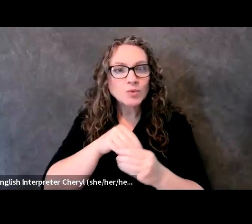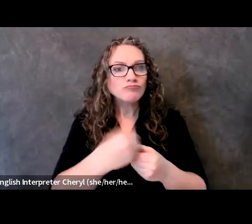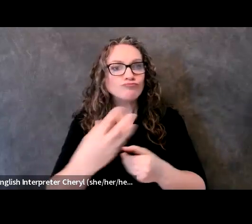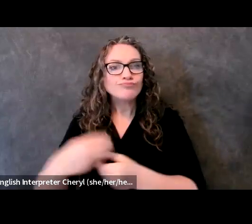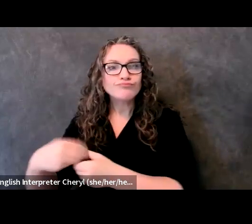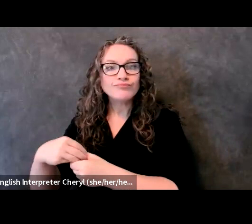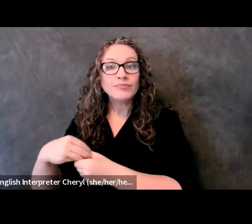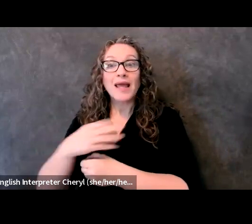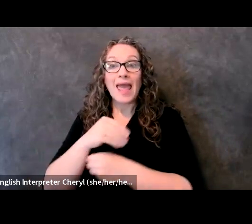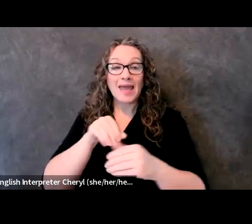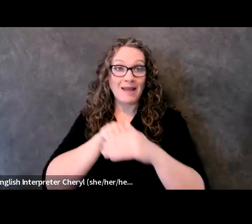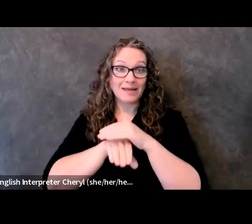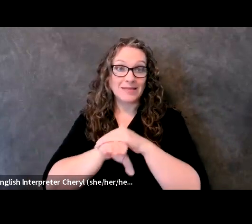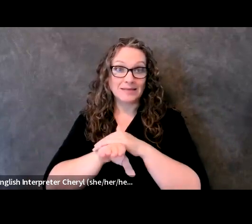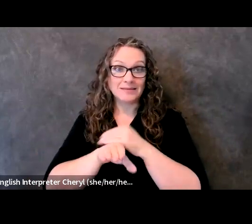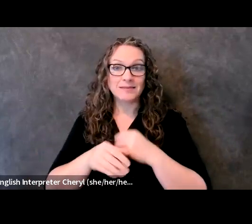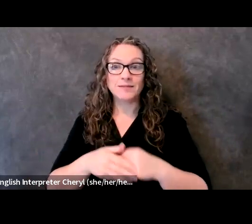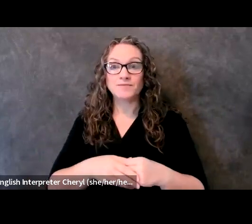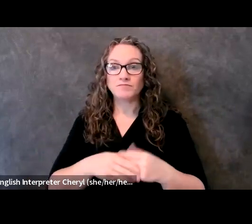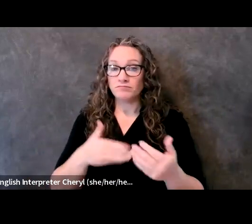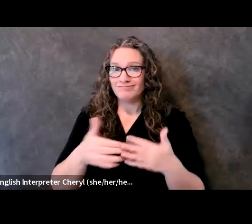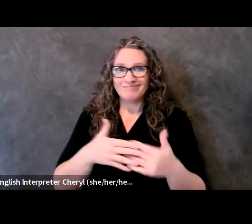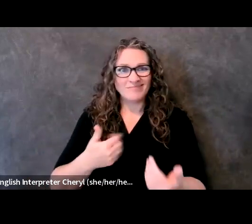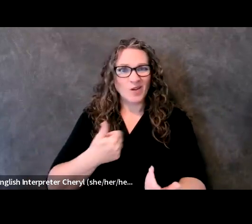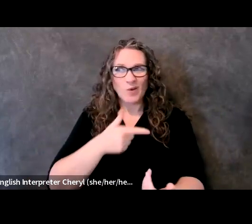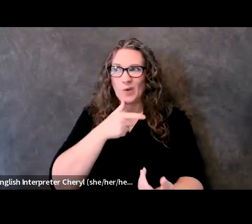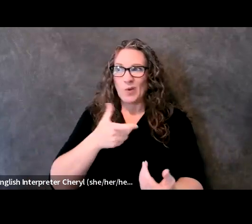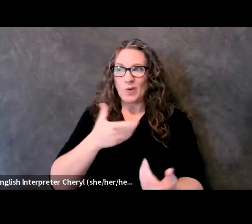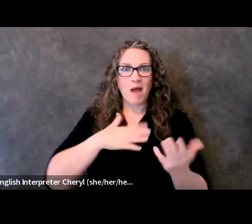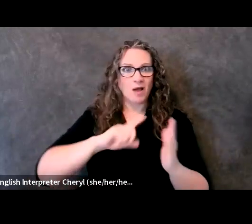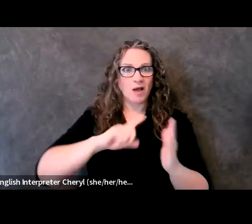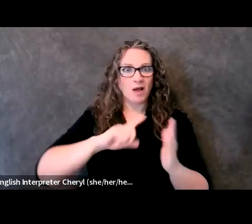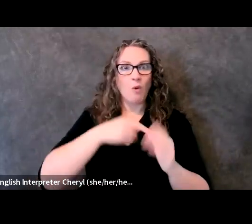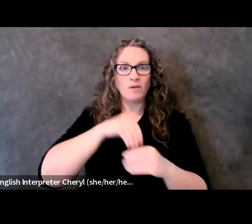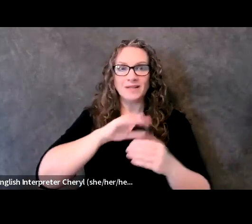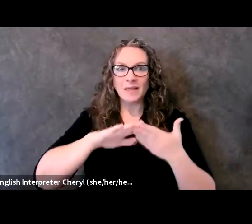accessible access, regardless of who we are in the community. We use this